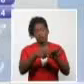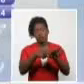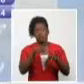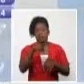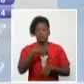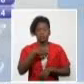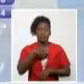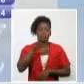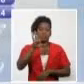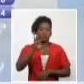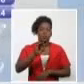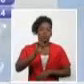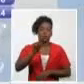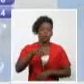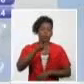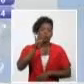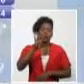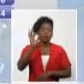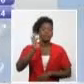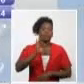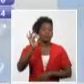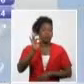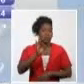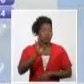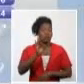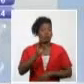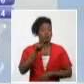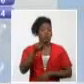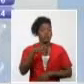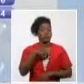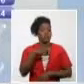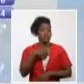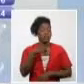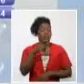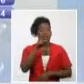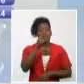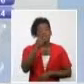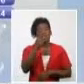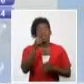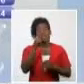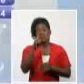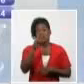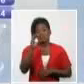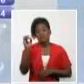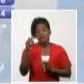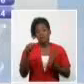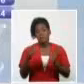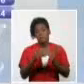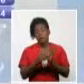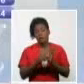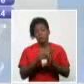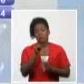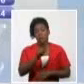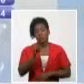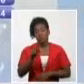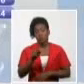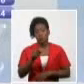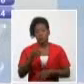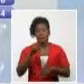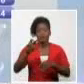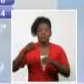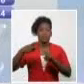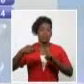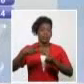The special municipality of the Isle of Youth, with 50.4 per